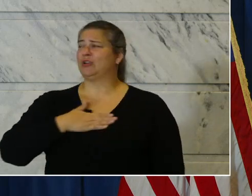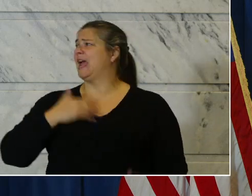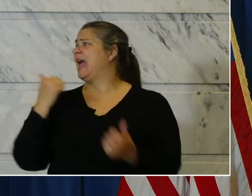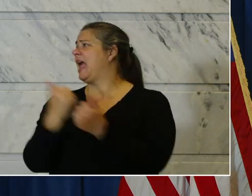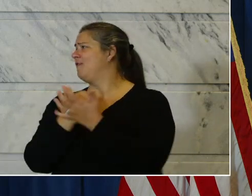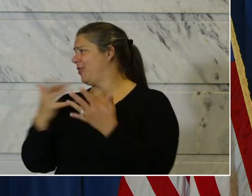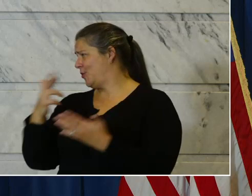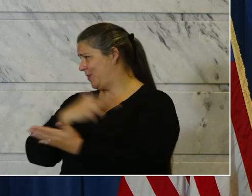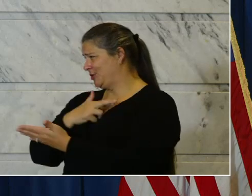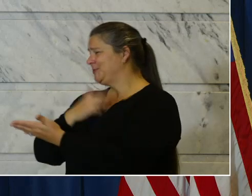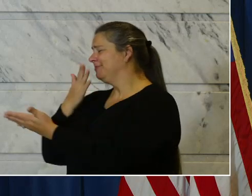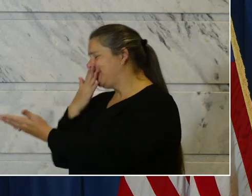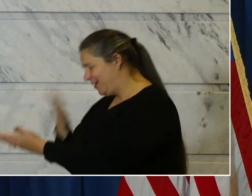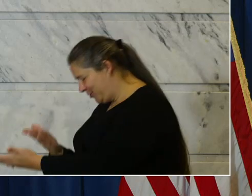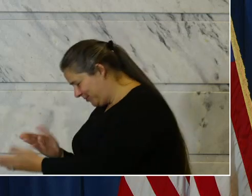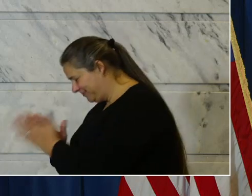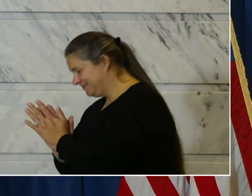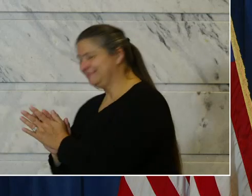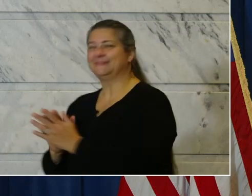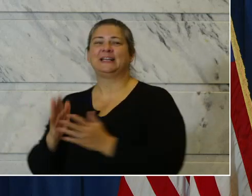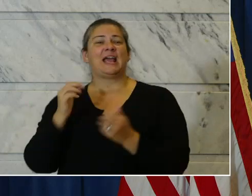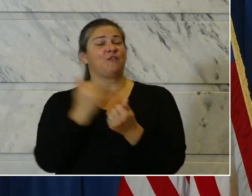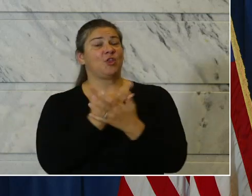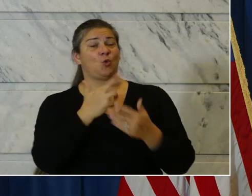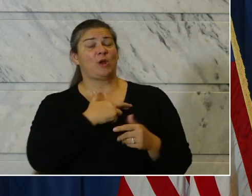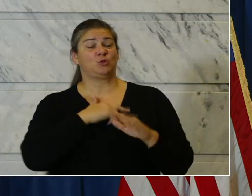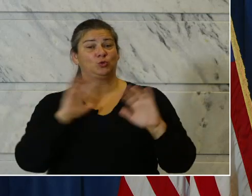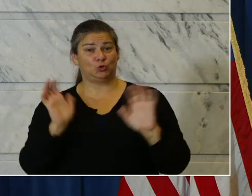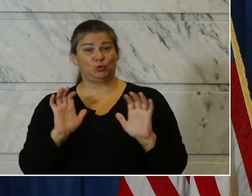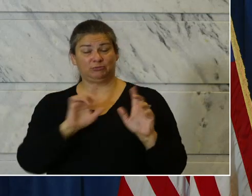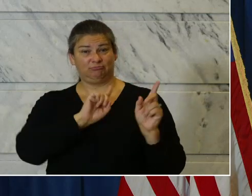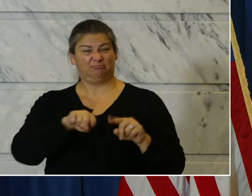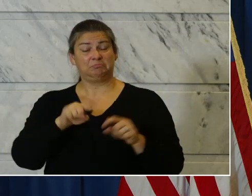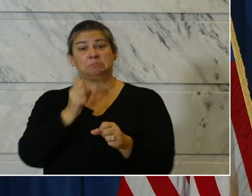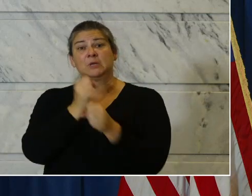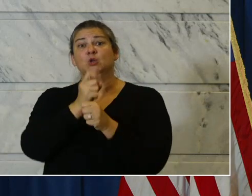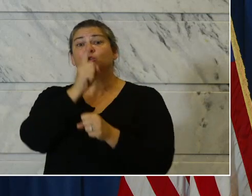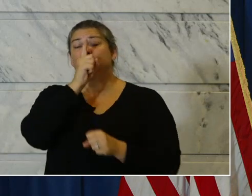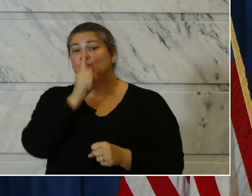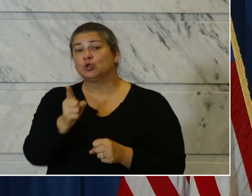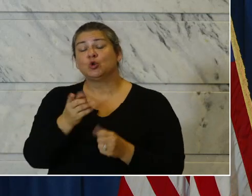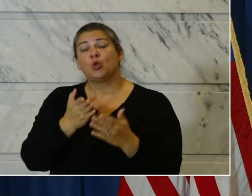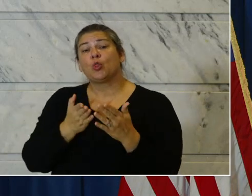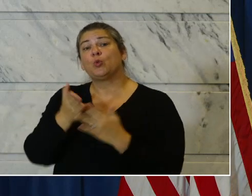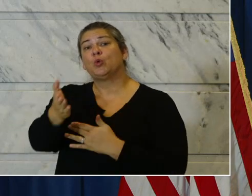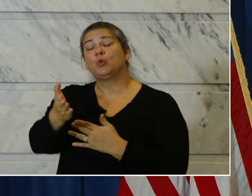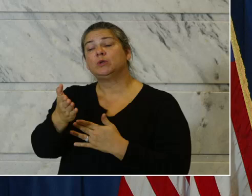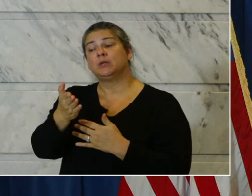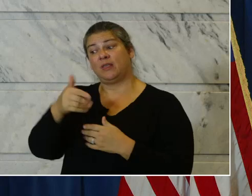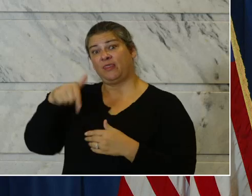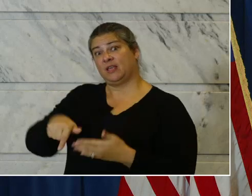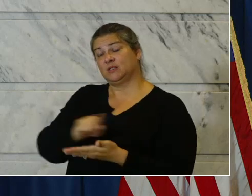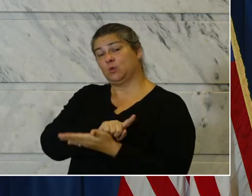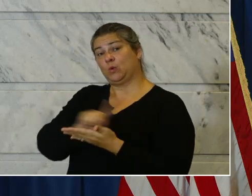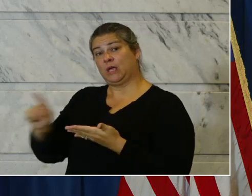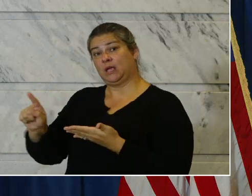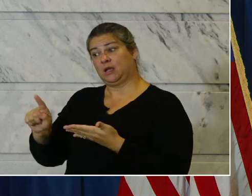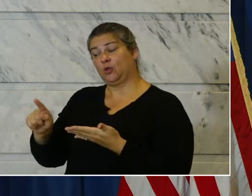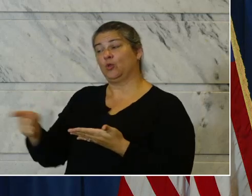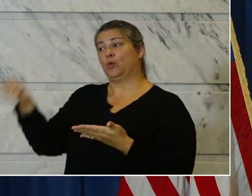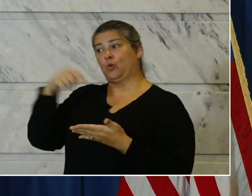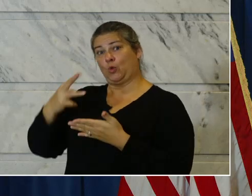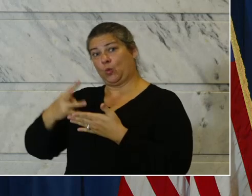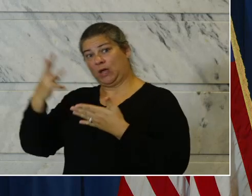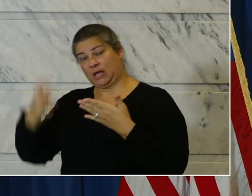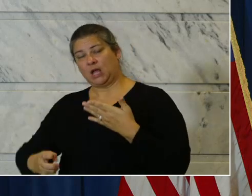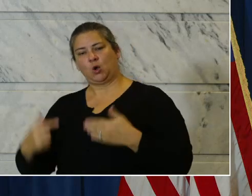that Rachel is, of course, doing. Let's make sure throughout the end of this week and through the weekend